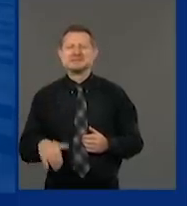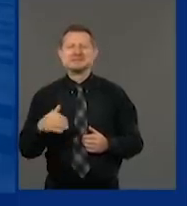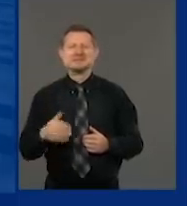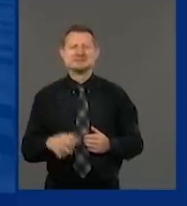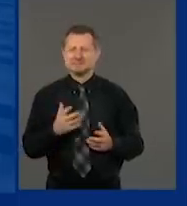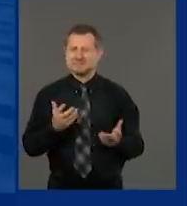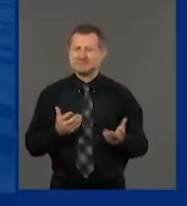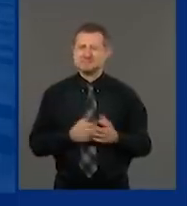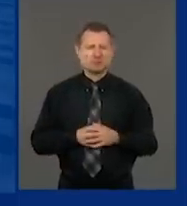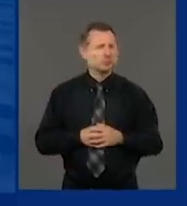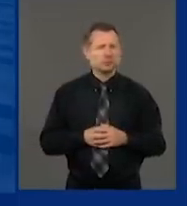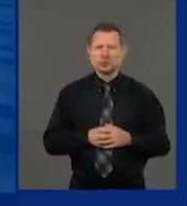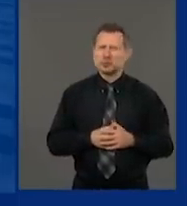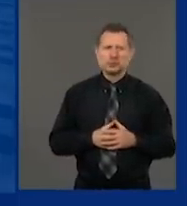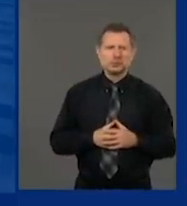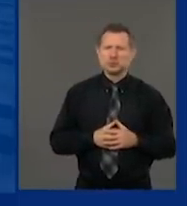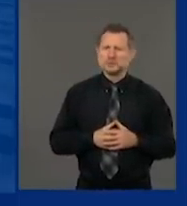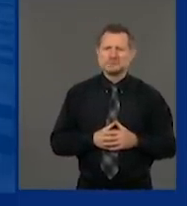Who's right, who's wrong?